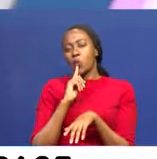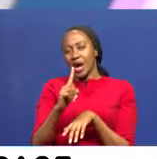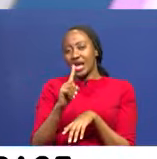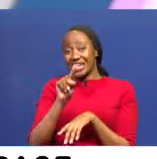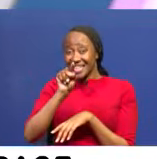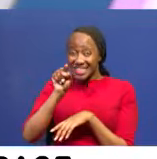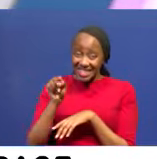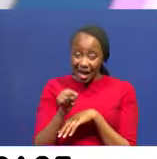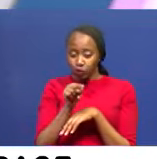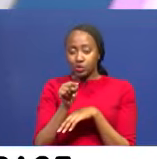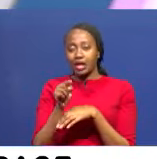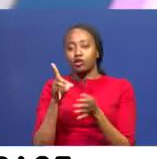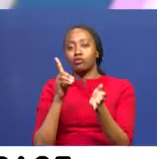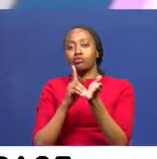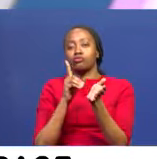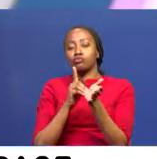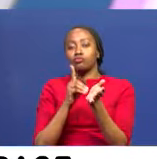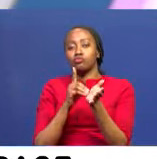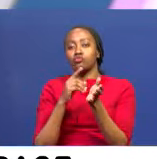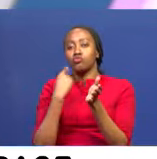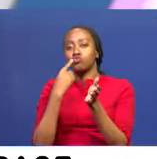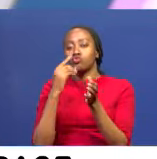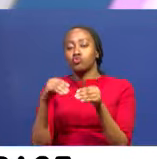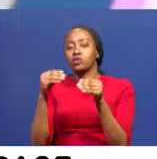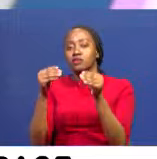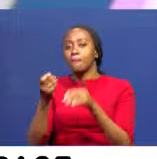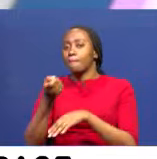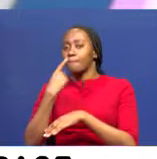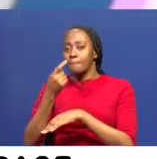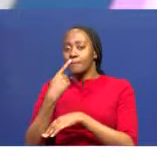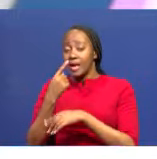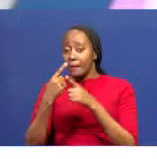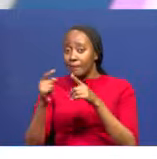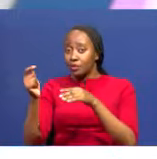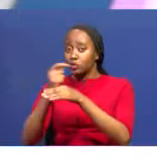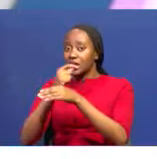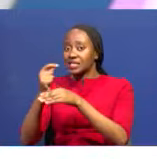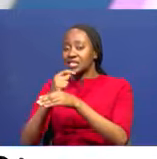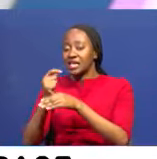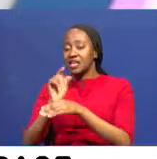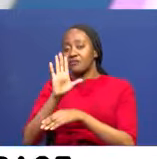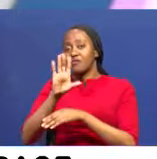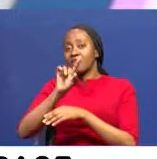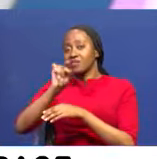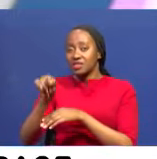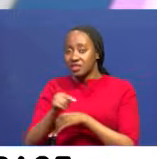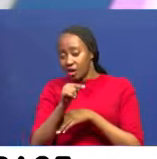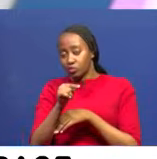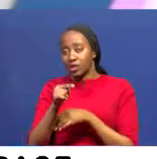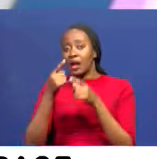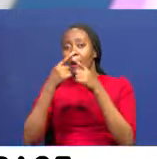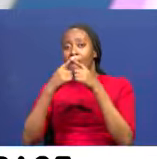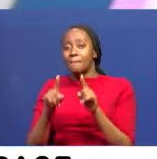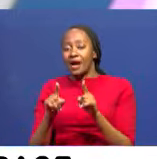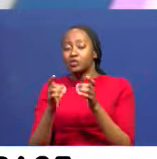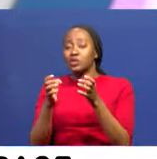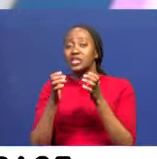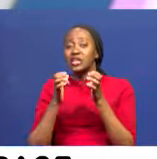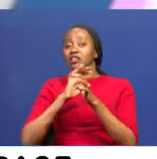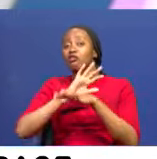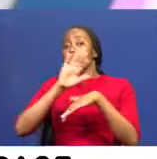100,000 pharmacists in Kenya, but we are training at around 5,000, which means we should have